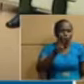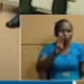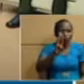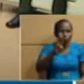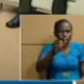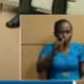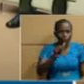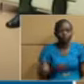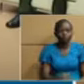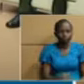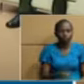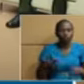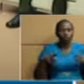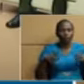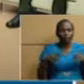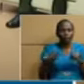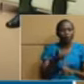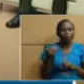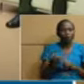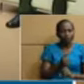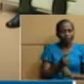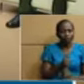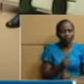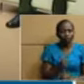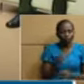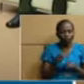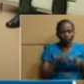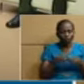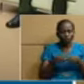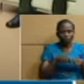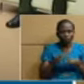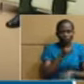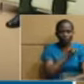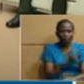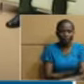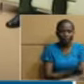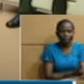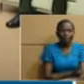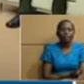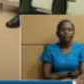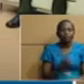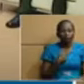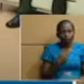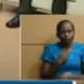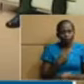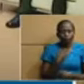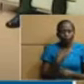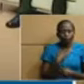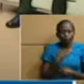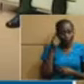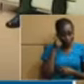Yes, retirement benefits regulatory authority. I know you've been a bit in the eye of the